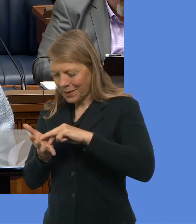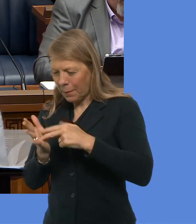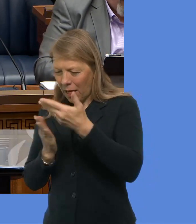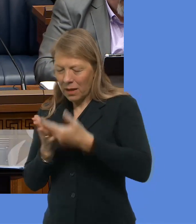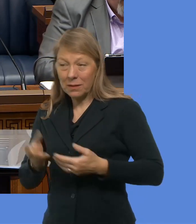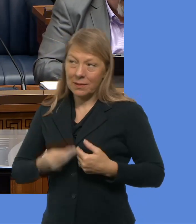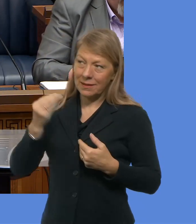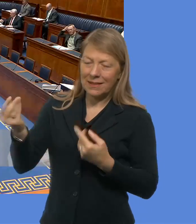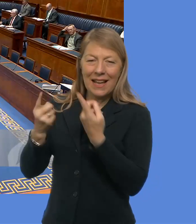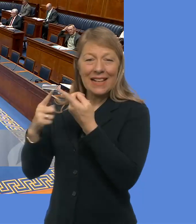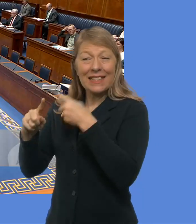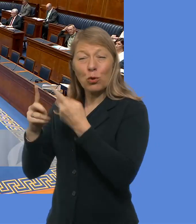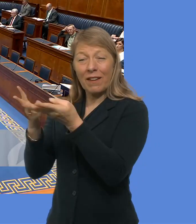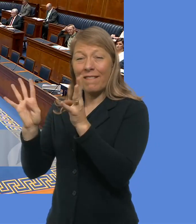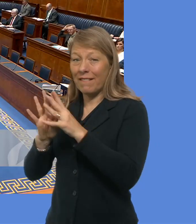future.